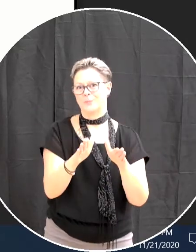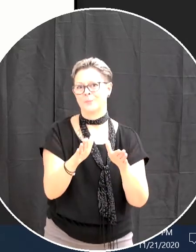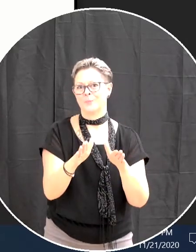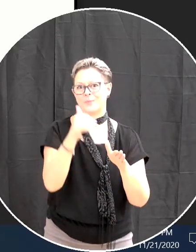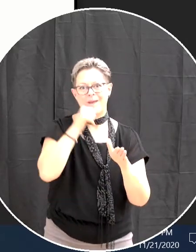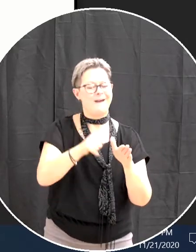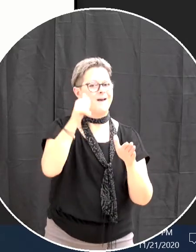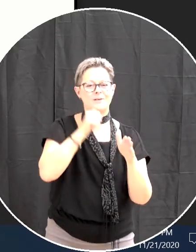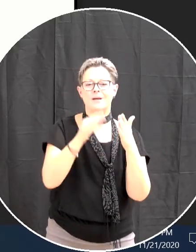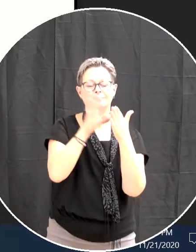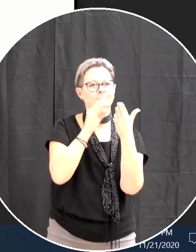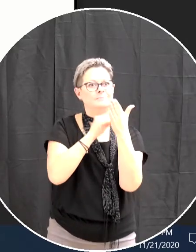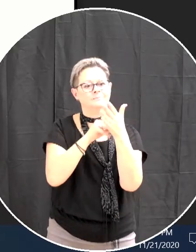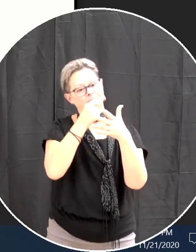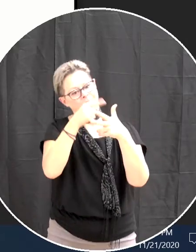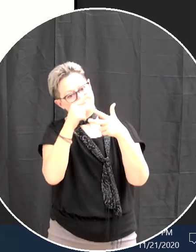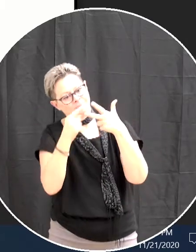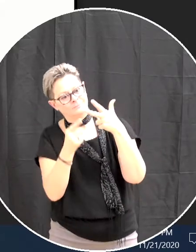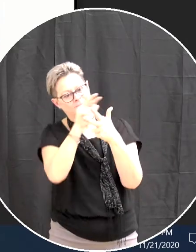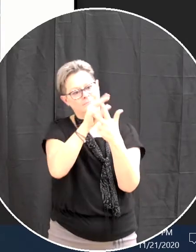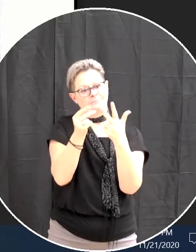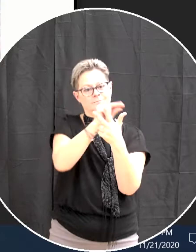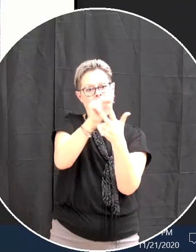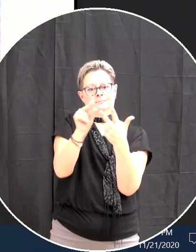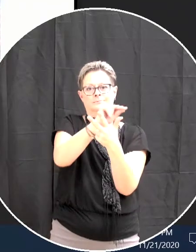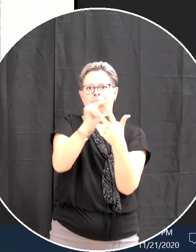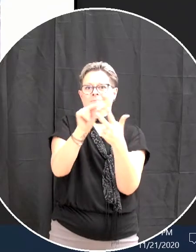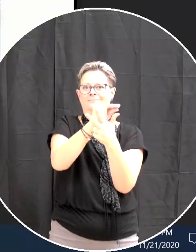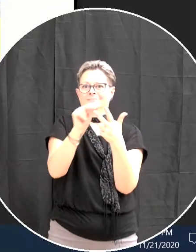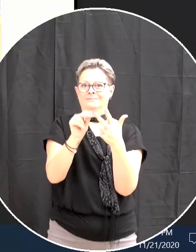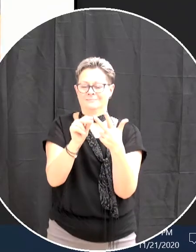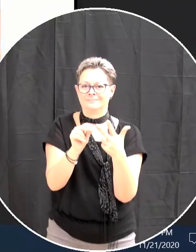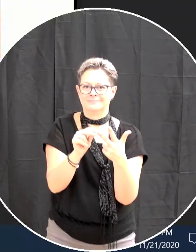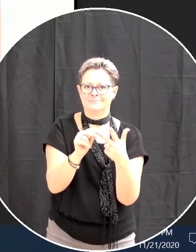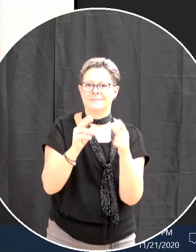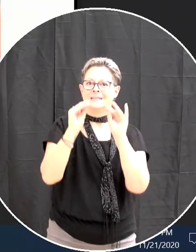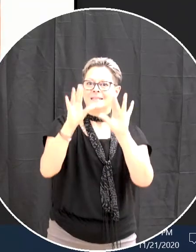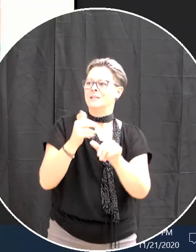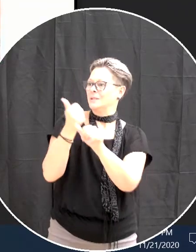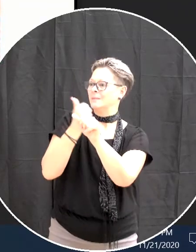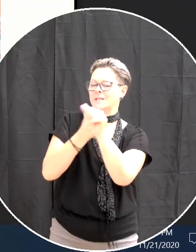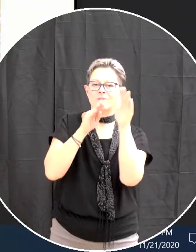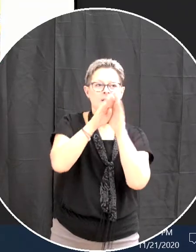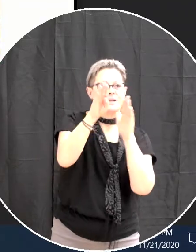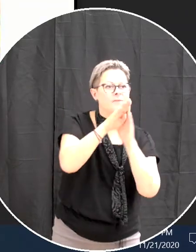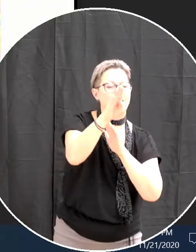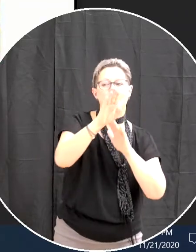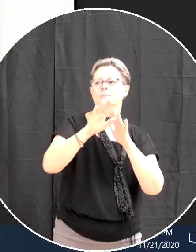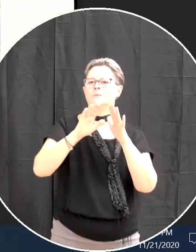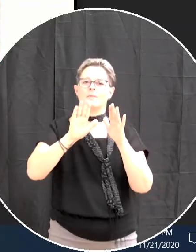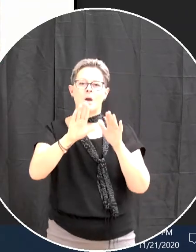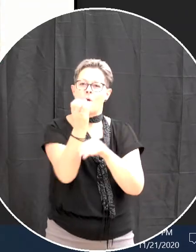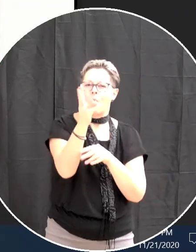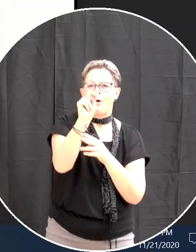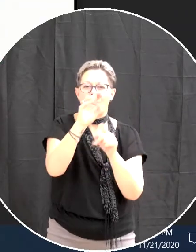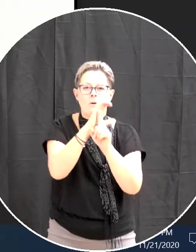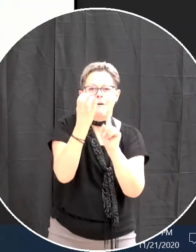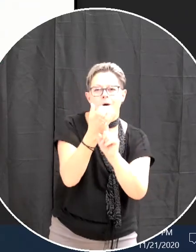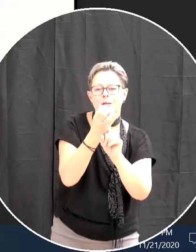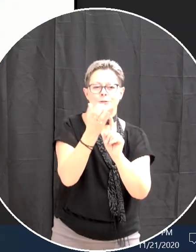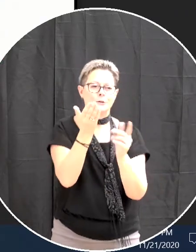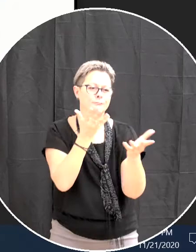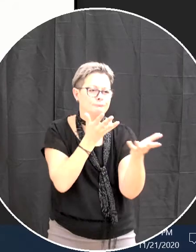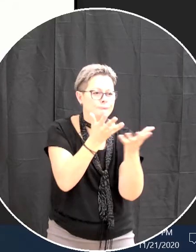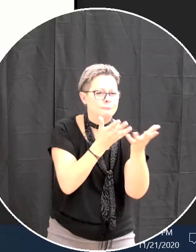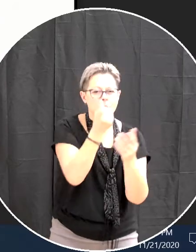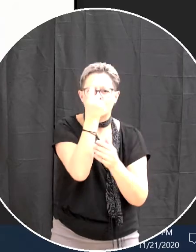daily learning and assessment practices. Teachers are developing that culture for learning in their classrooms. They're getting to know the students'